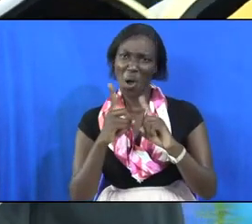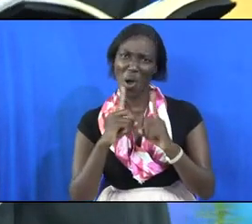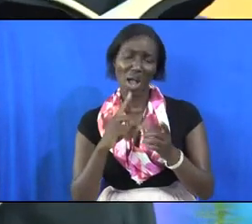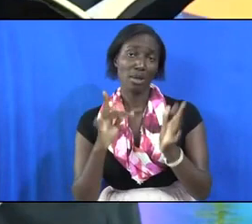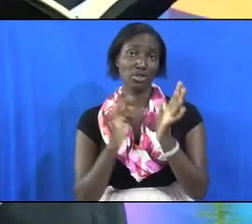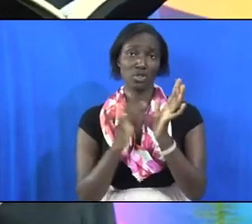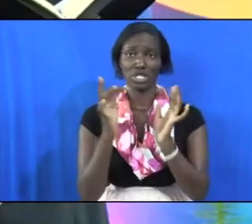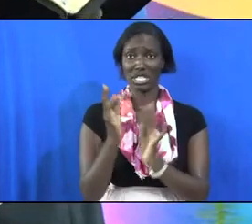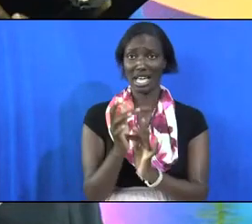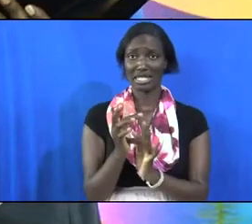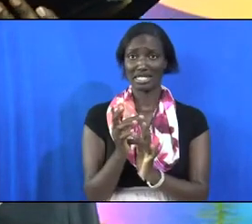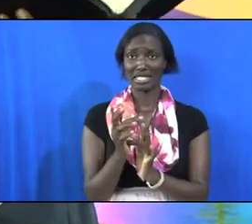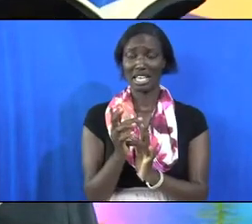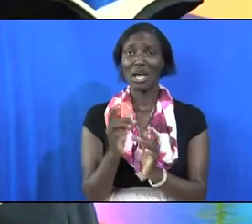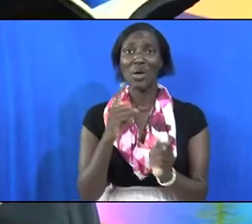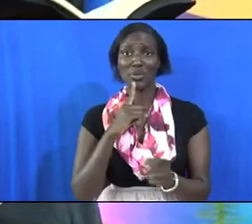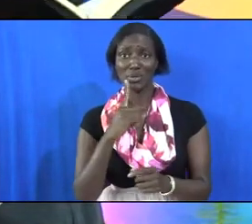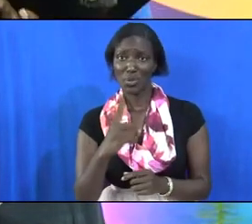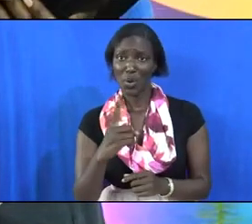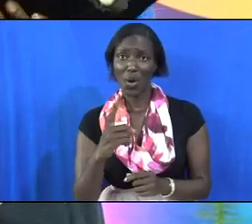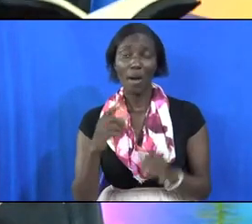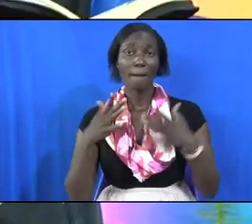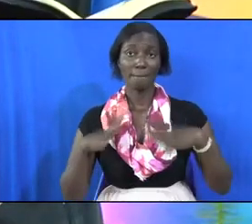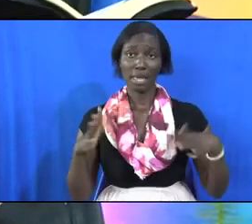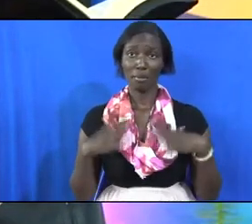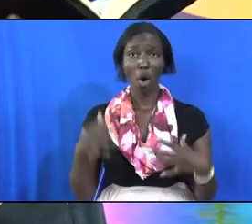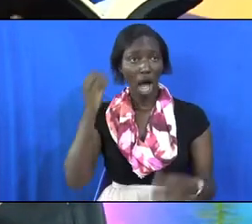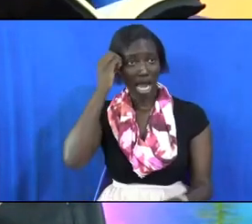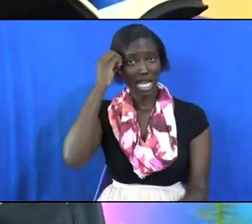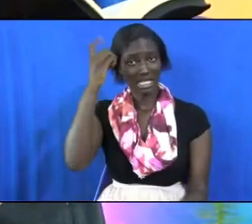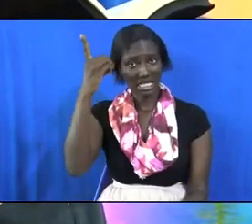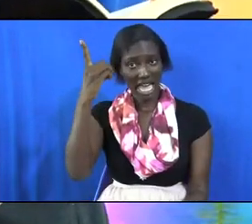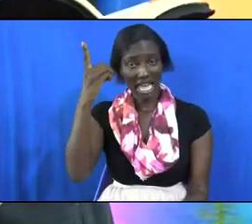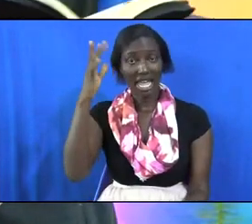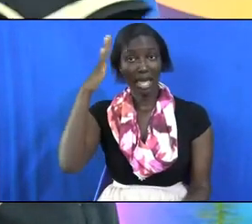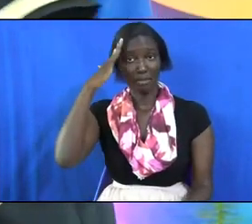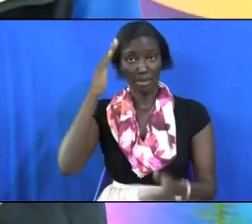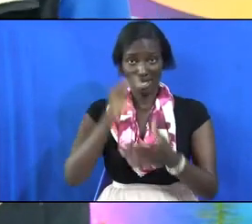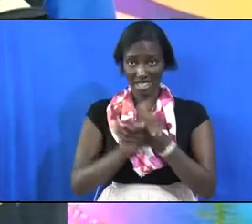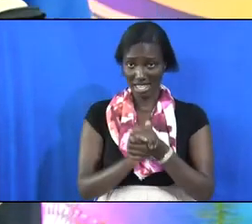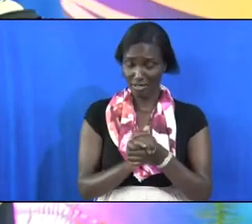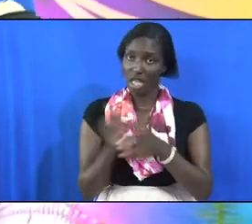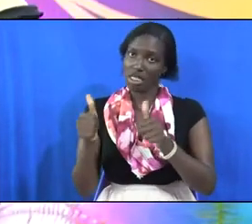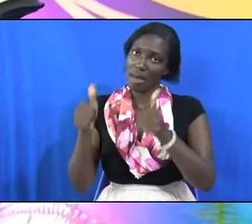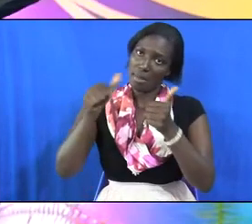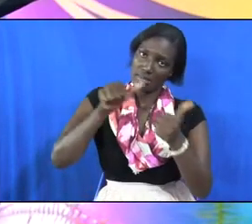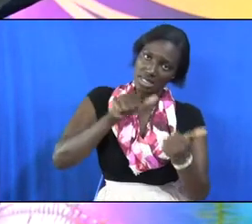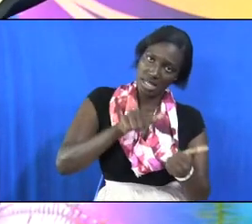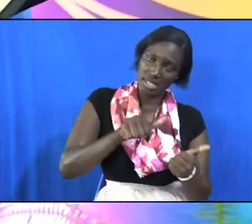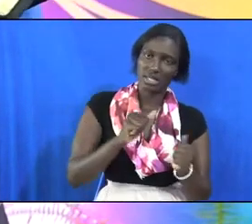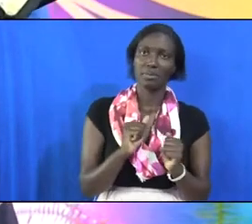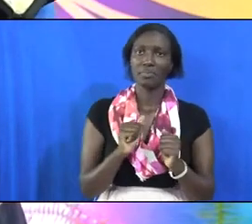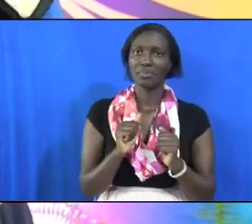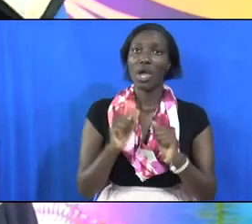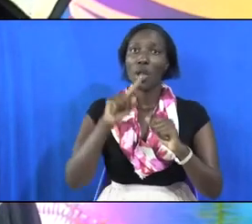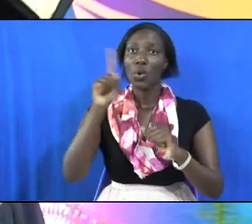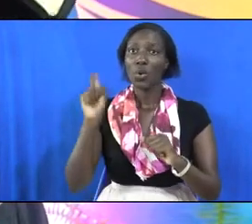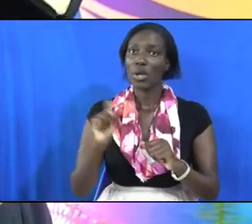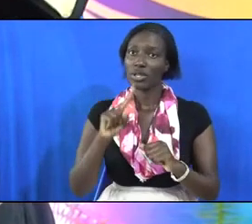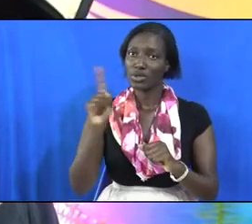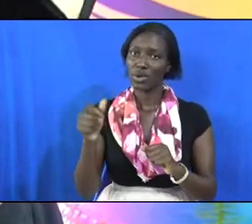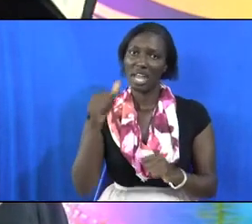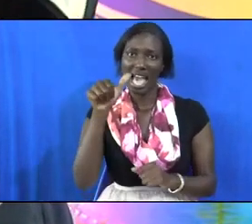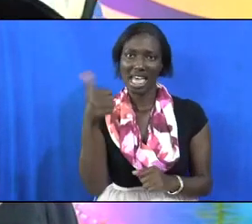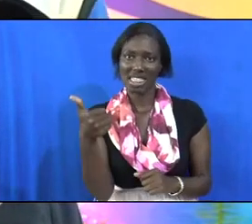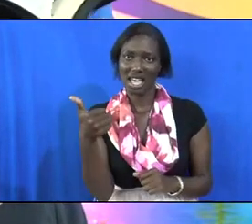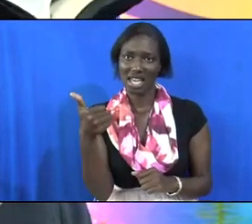get to understand. And when they understand, they believe and they are baptized. And now he's asked another question, which